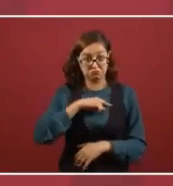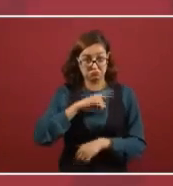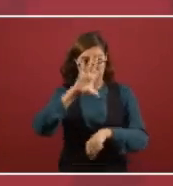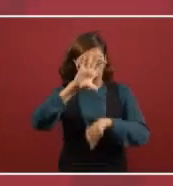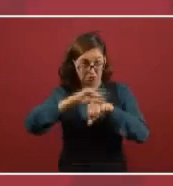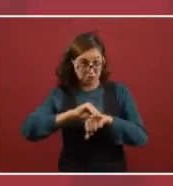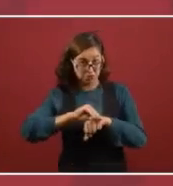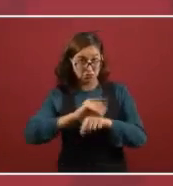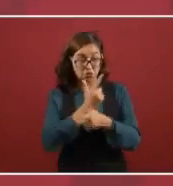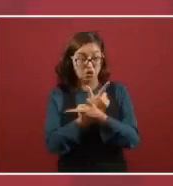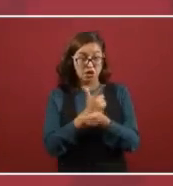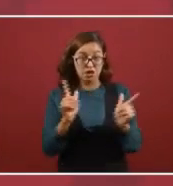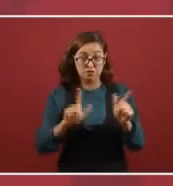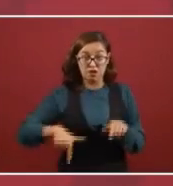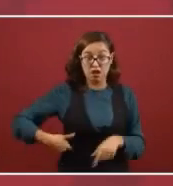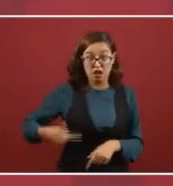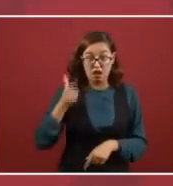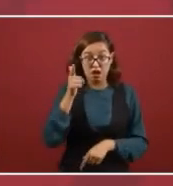of arms.